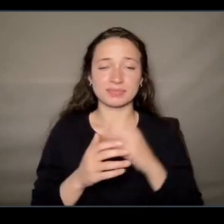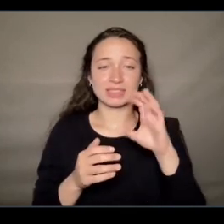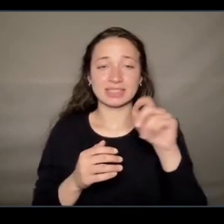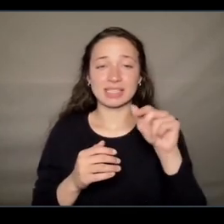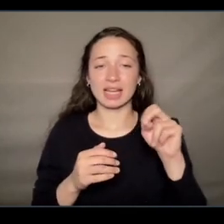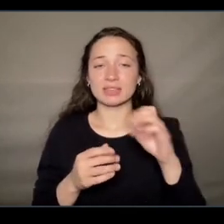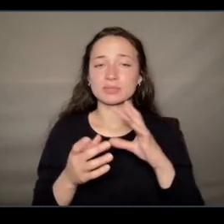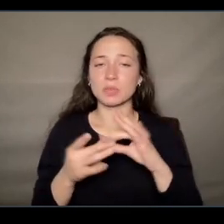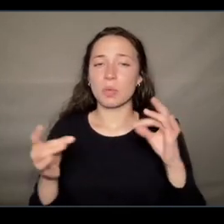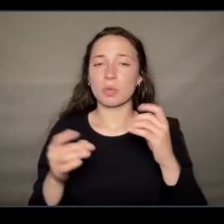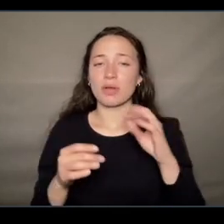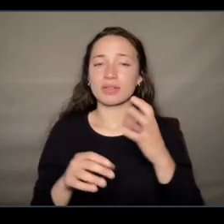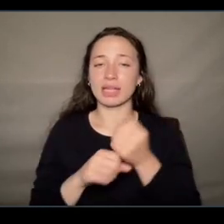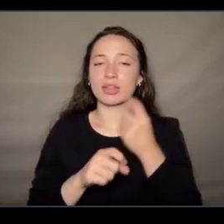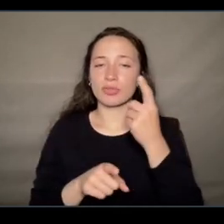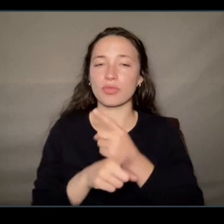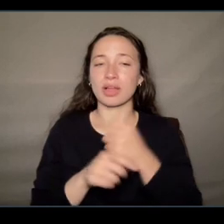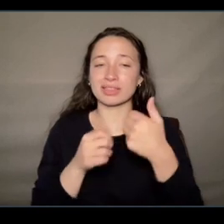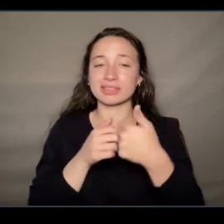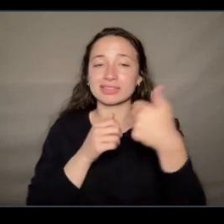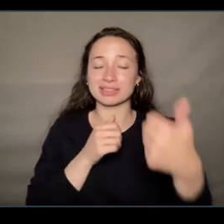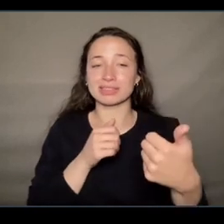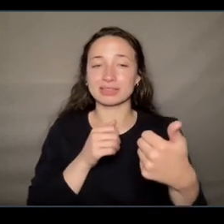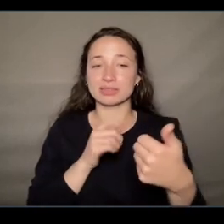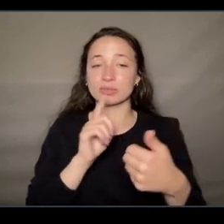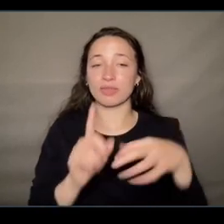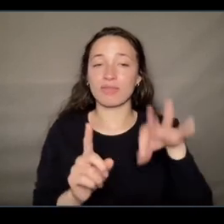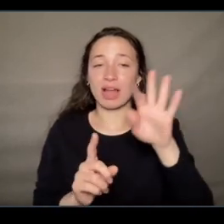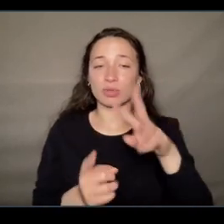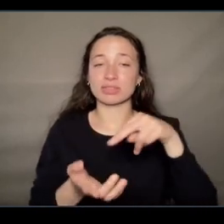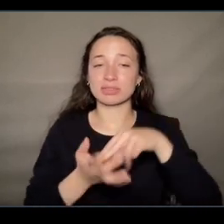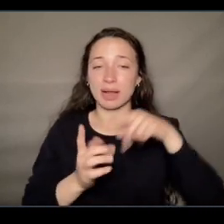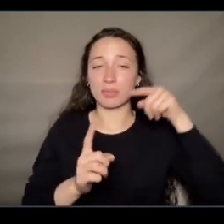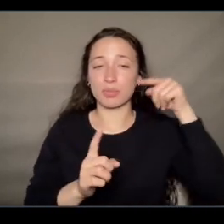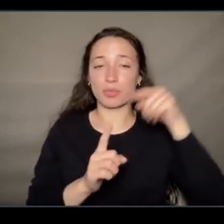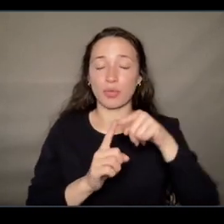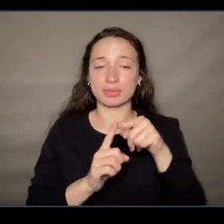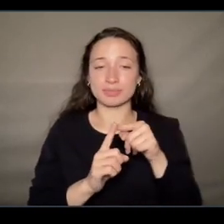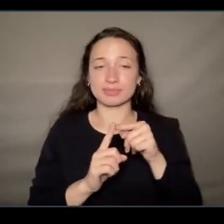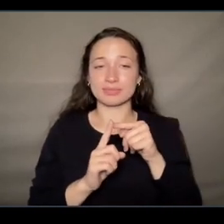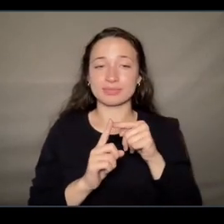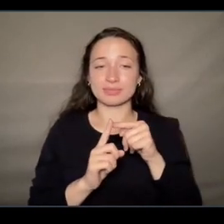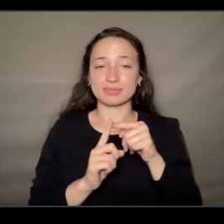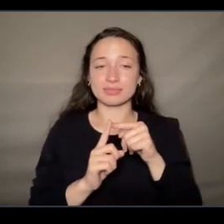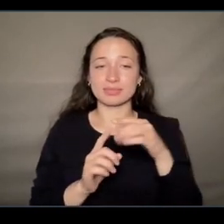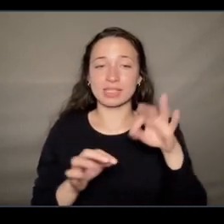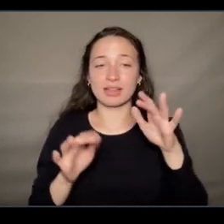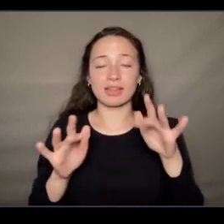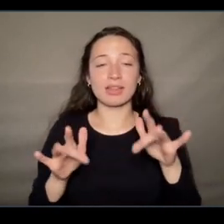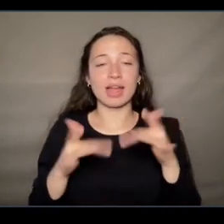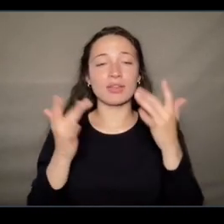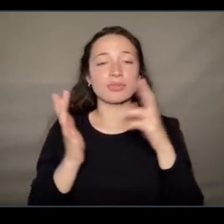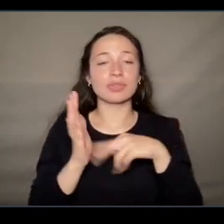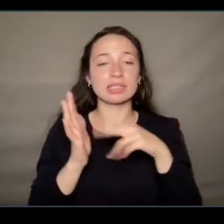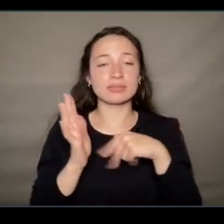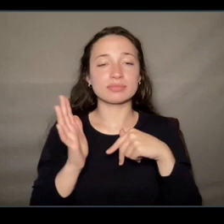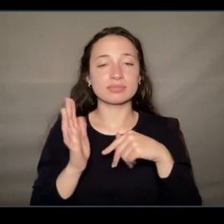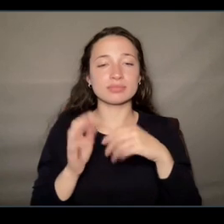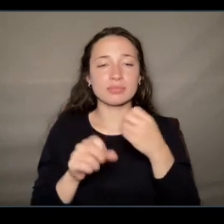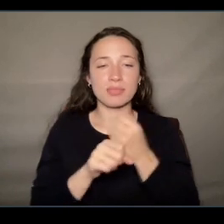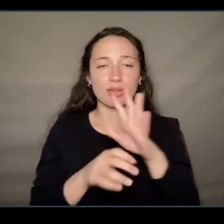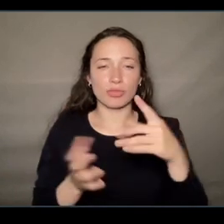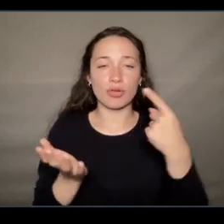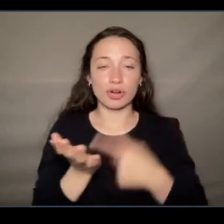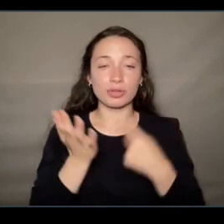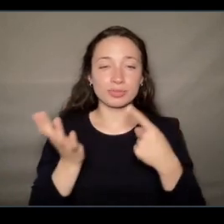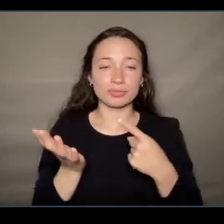Cézanne spoke of getting the right distance. So find your standpoint, take a light reading and make your